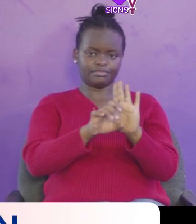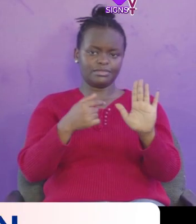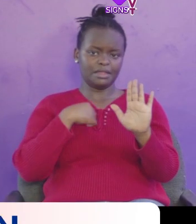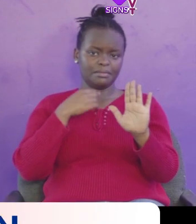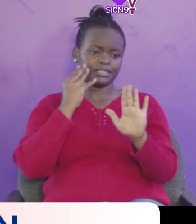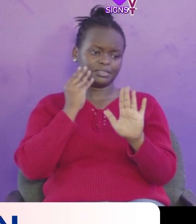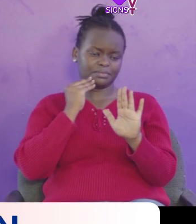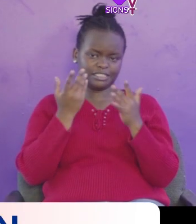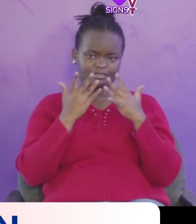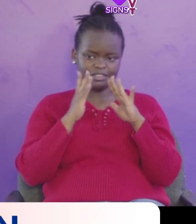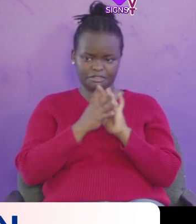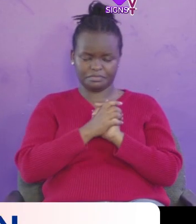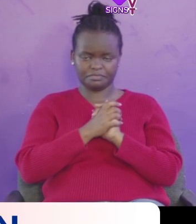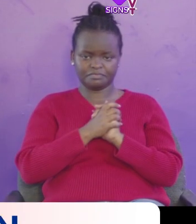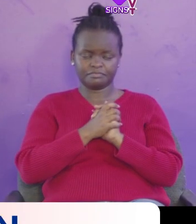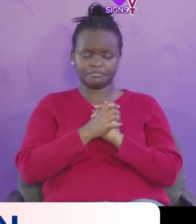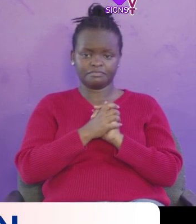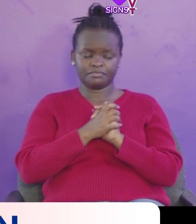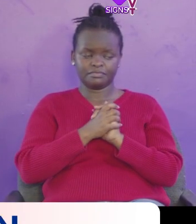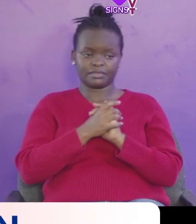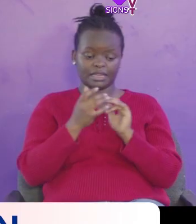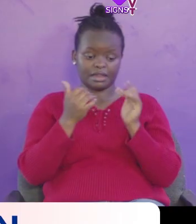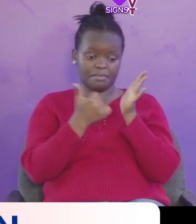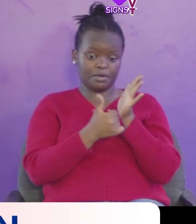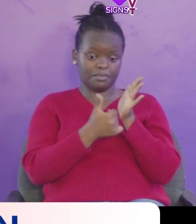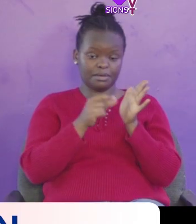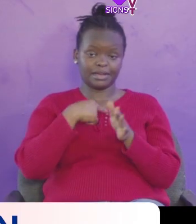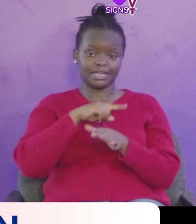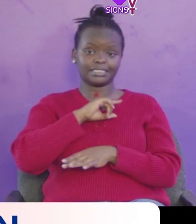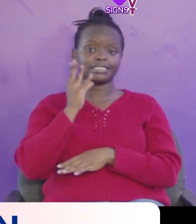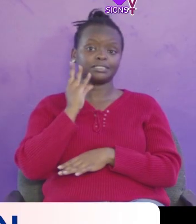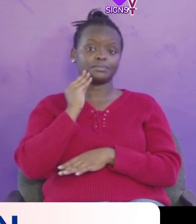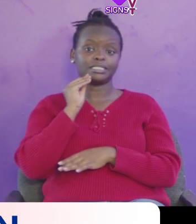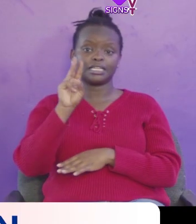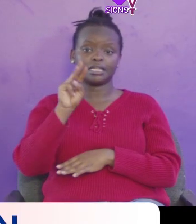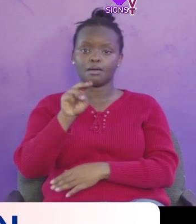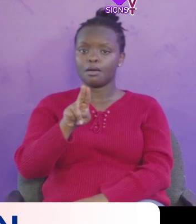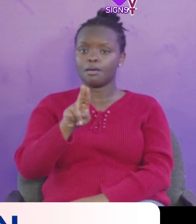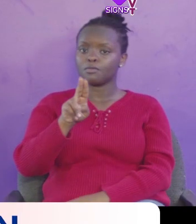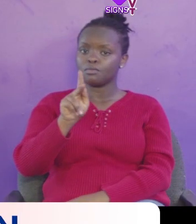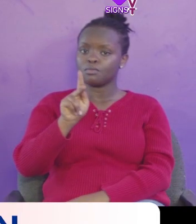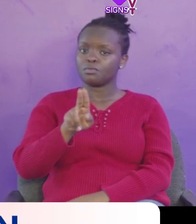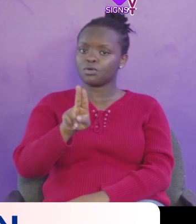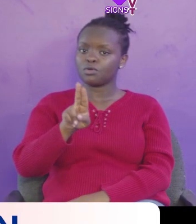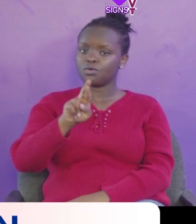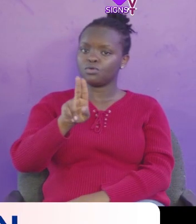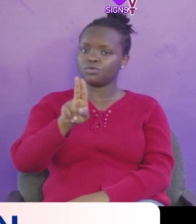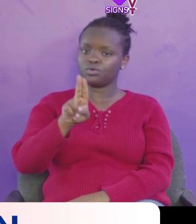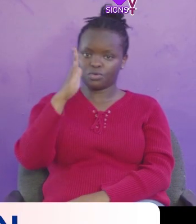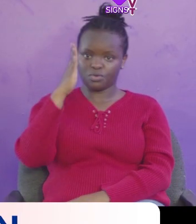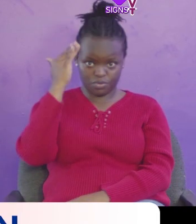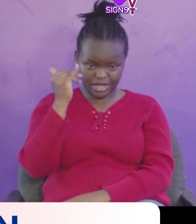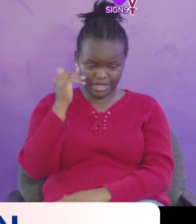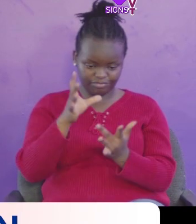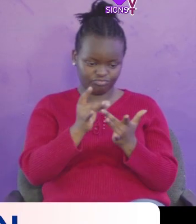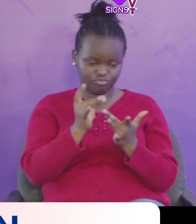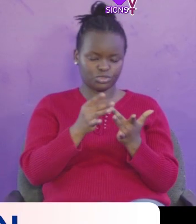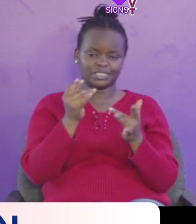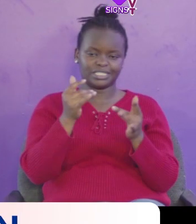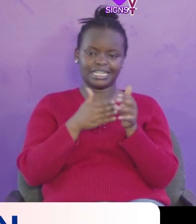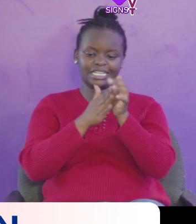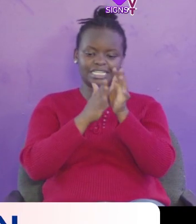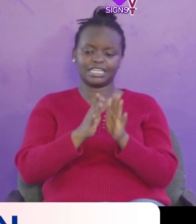give. The menace we are going through in Mukuru, it is because of choosing leaders who are